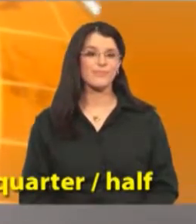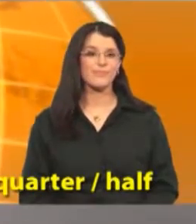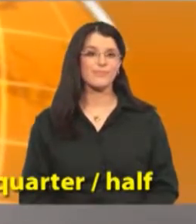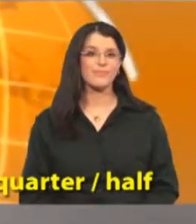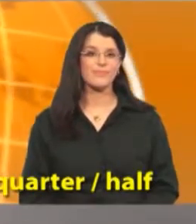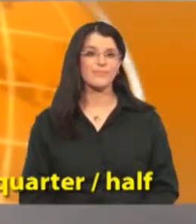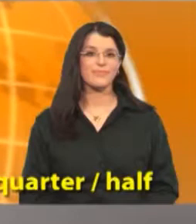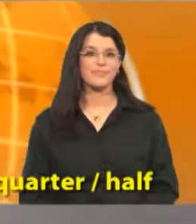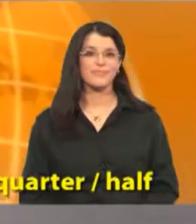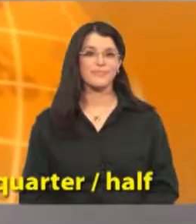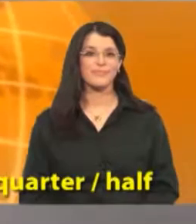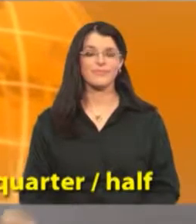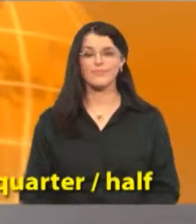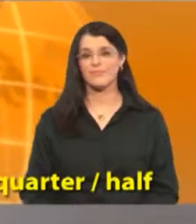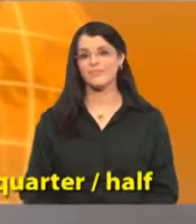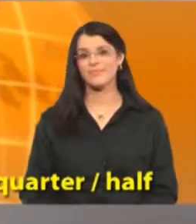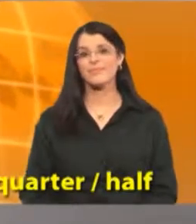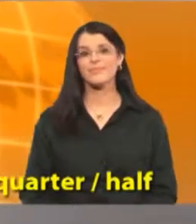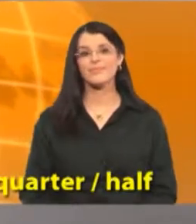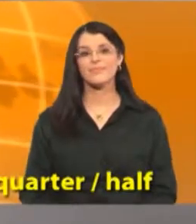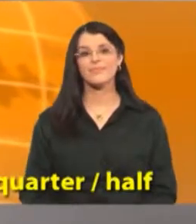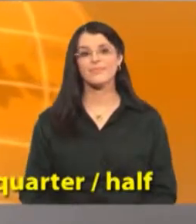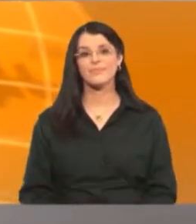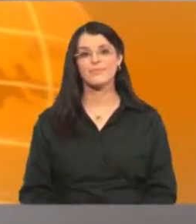Quart, demi. Quart, demi.